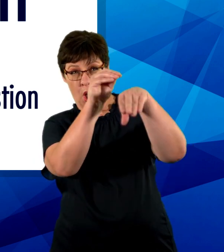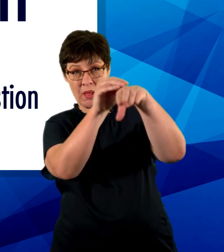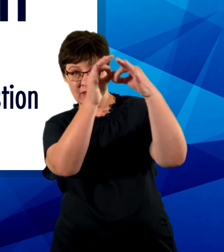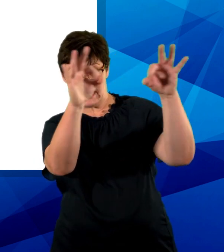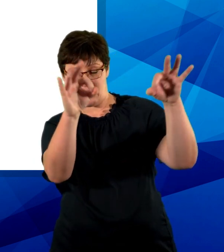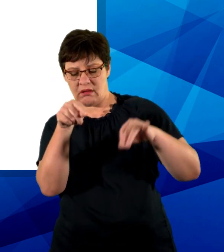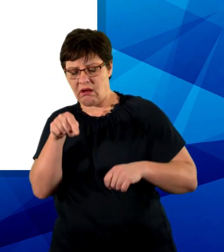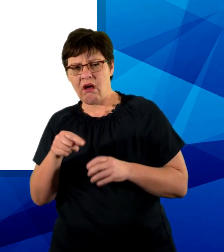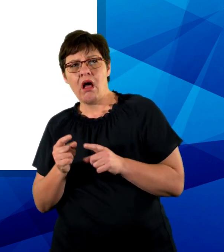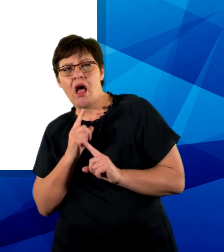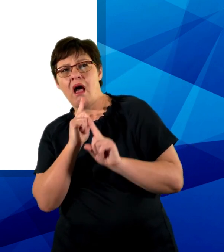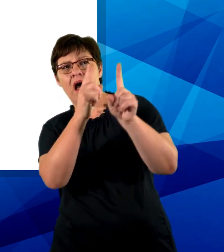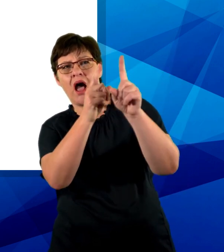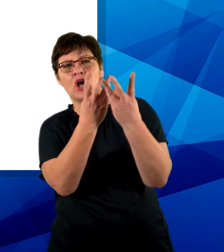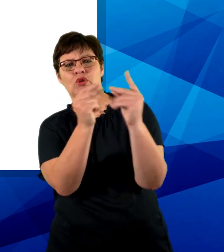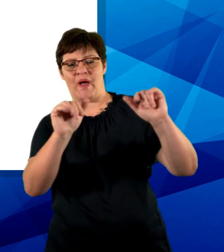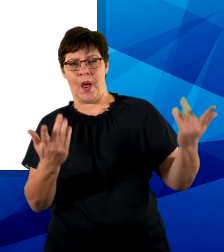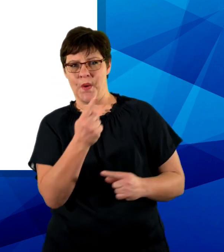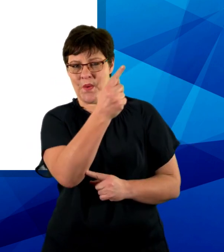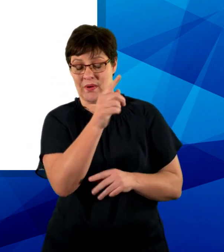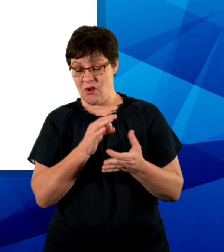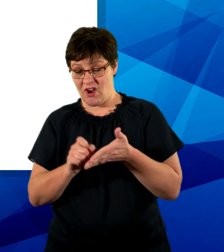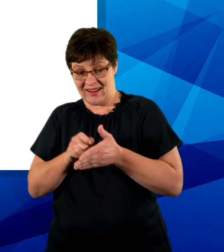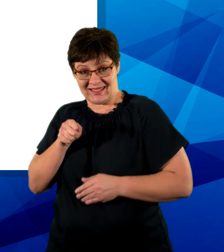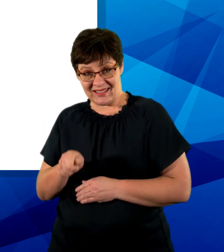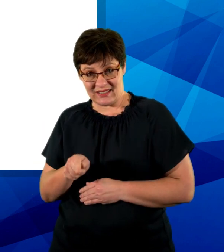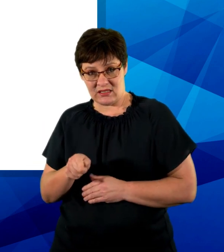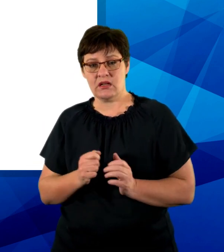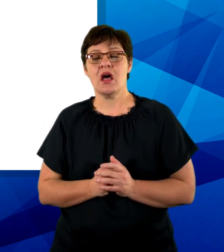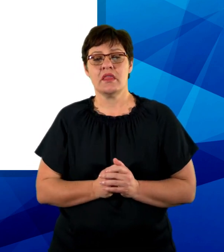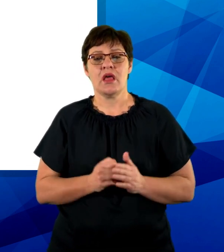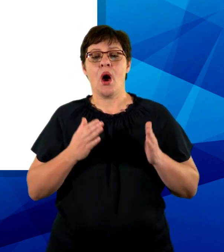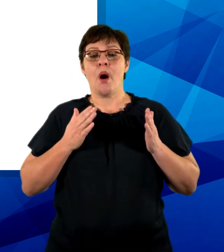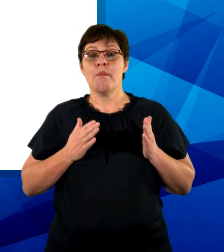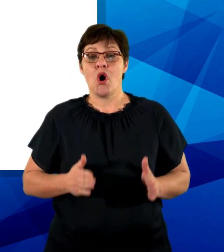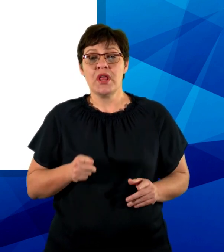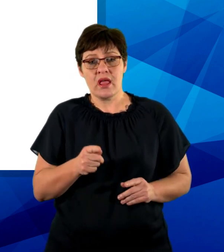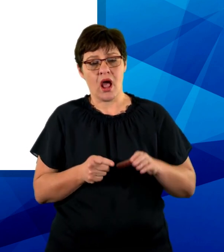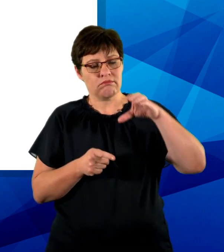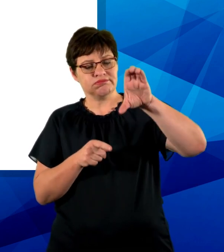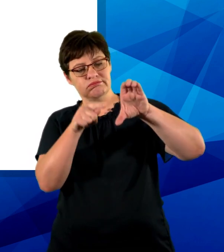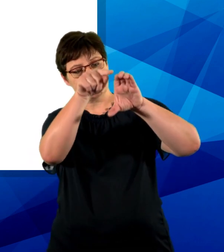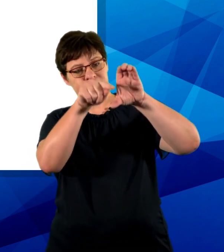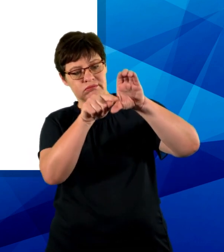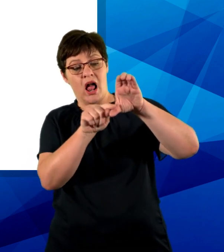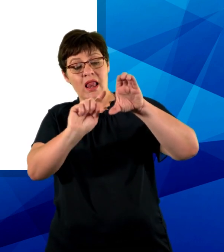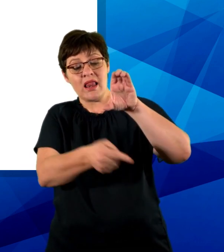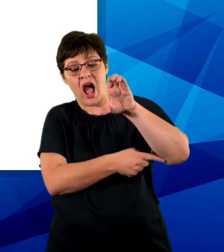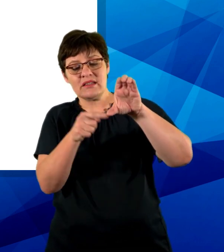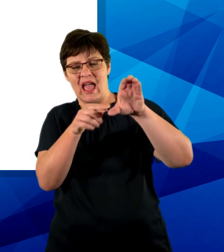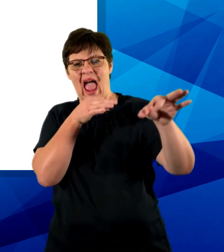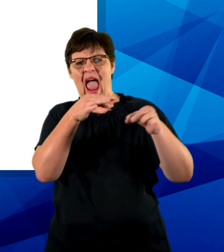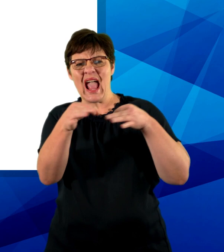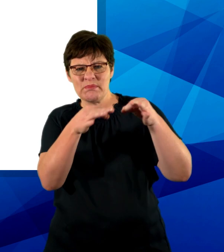statement. In the last part of the introduction, the main points of the body of the larger text are presented.